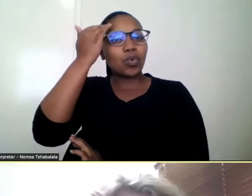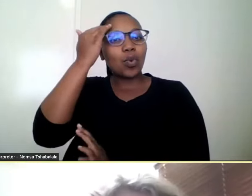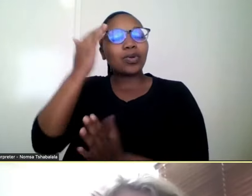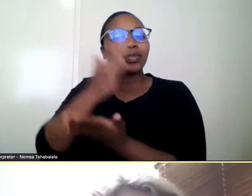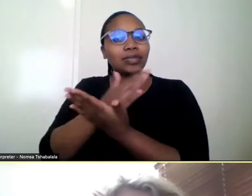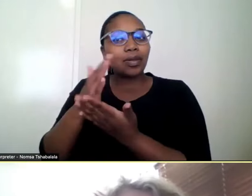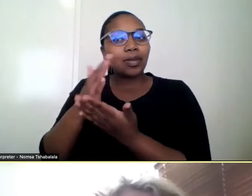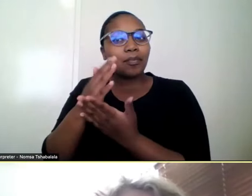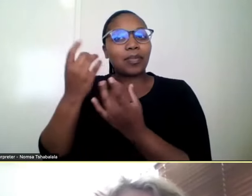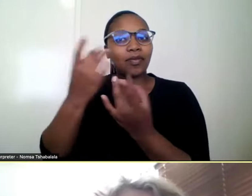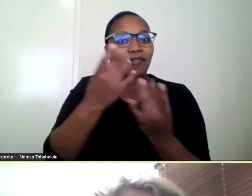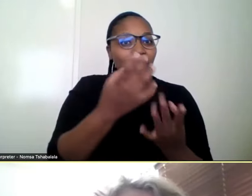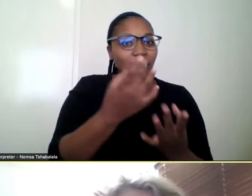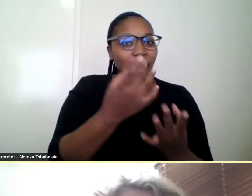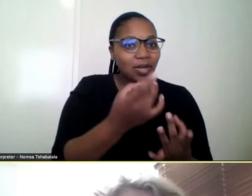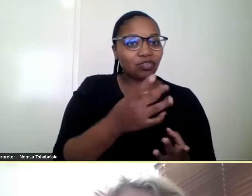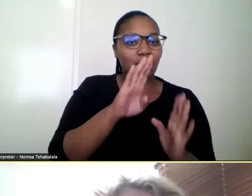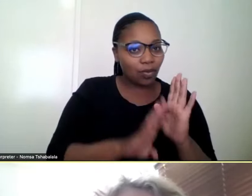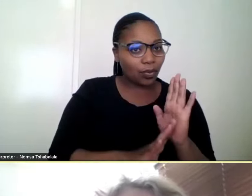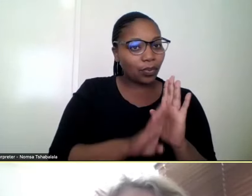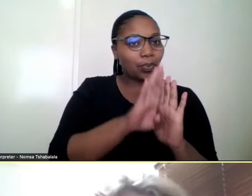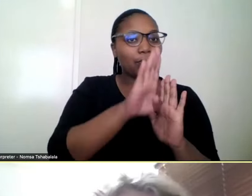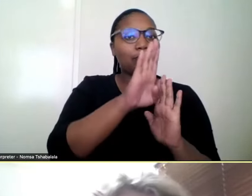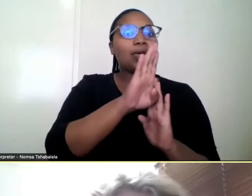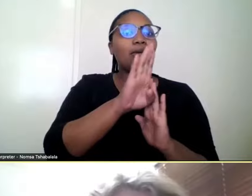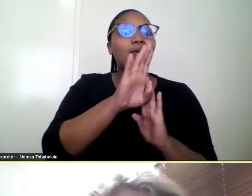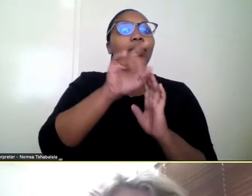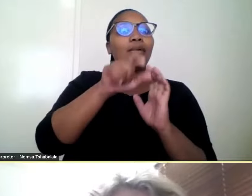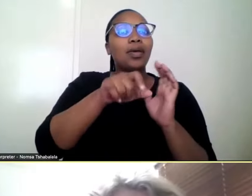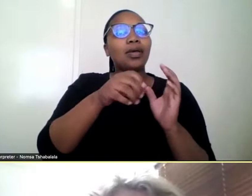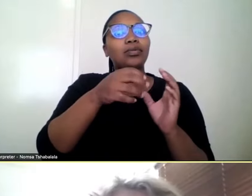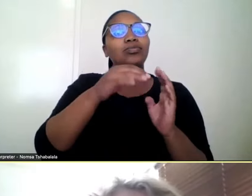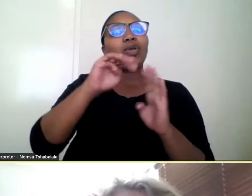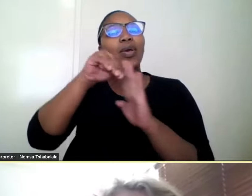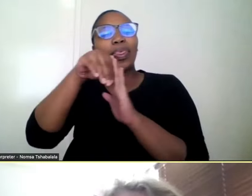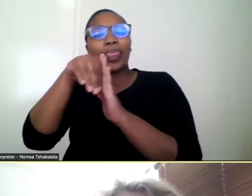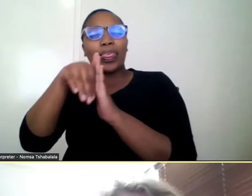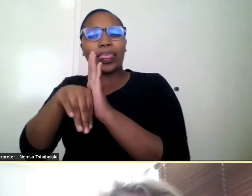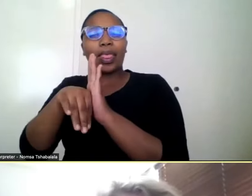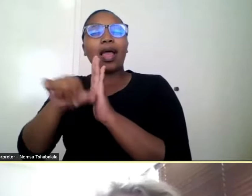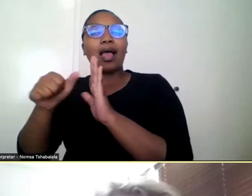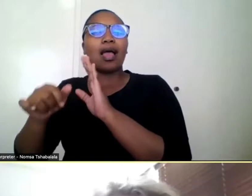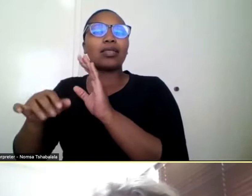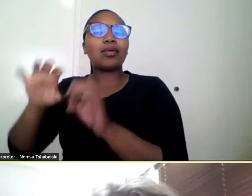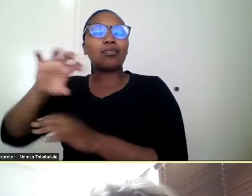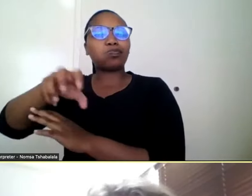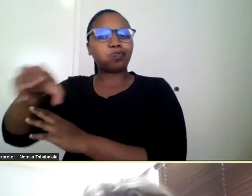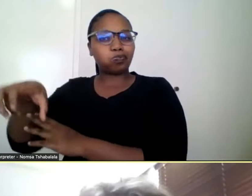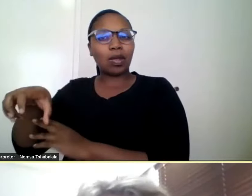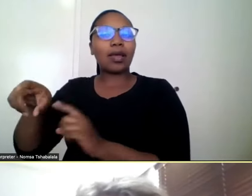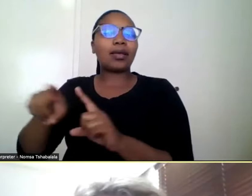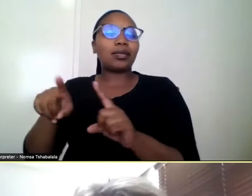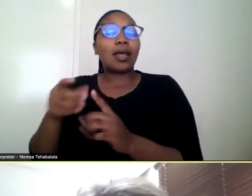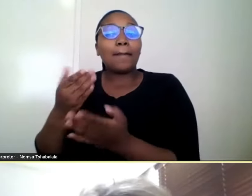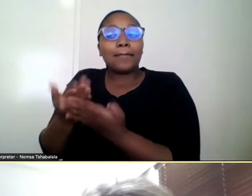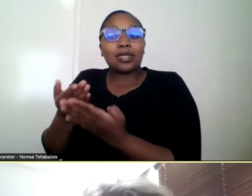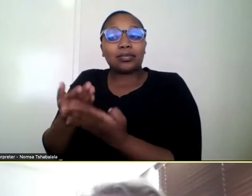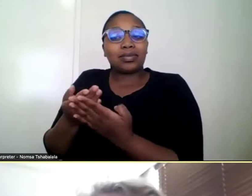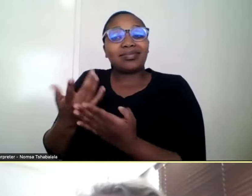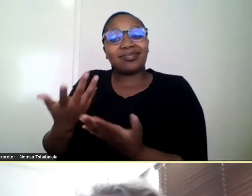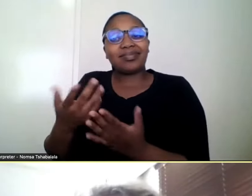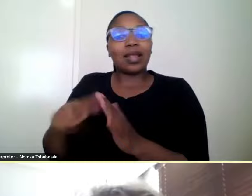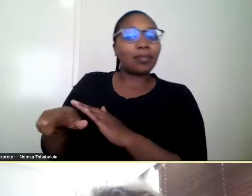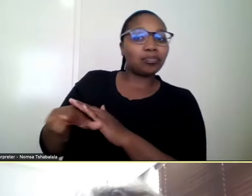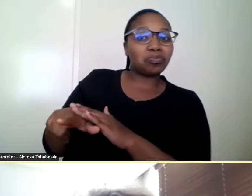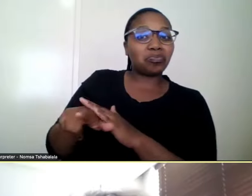is an increase in the S-gene dropout in other provinces. So it might have been localized to start off with,